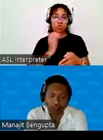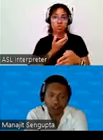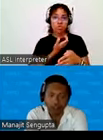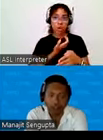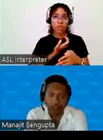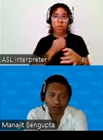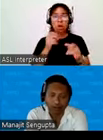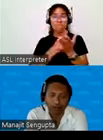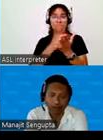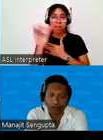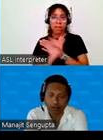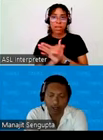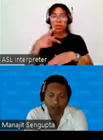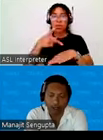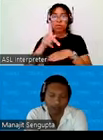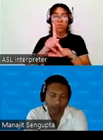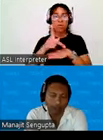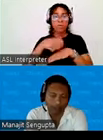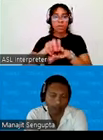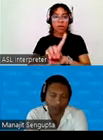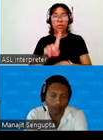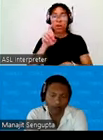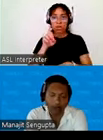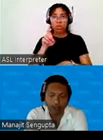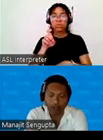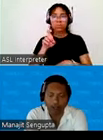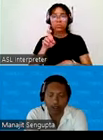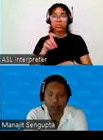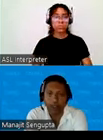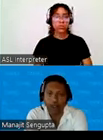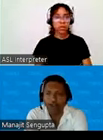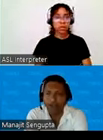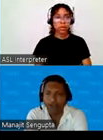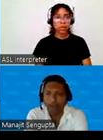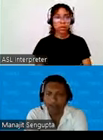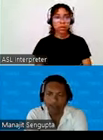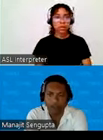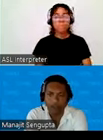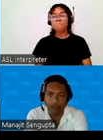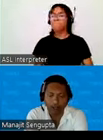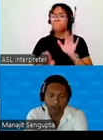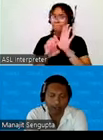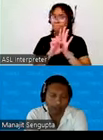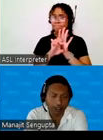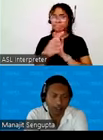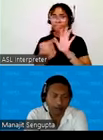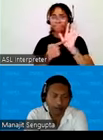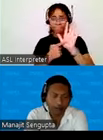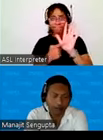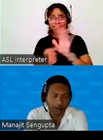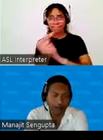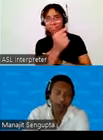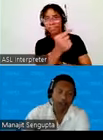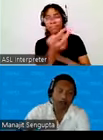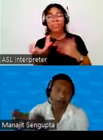leveraged for the solar modeling for Puerto Rico 100. In this example, here's the average